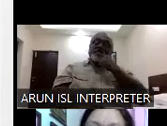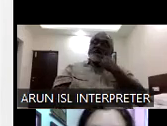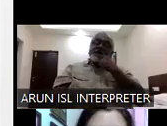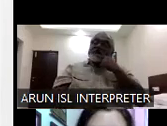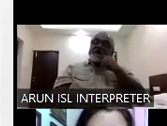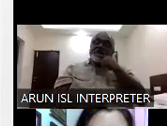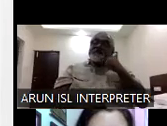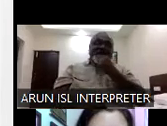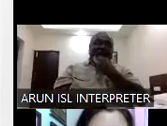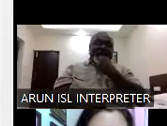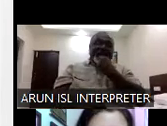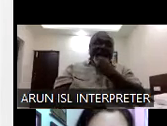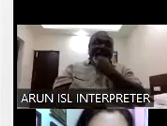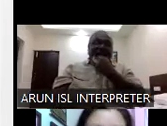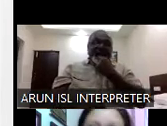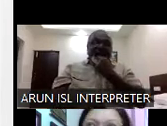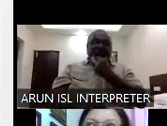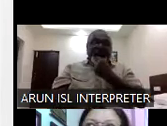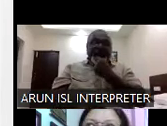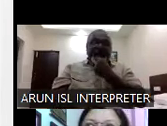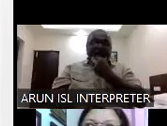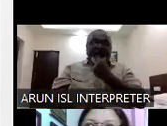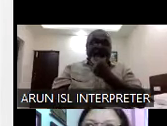so I'm in a class. Huh?